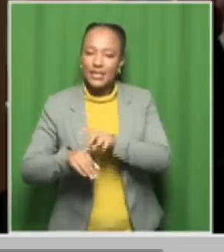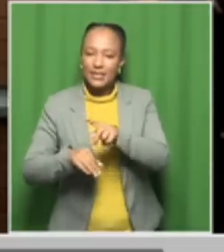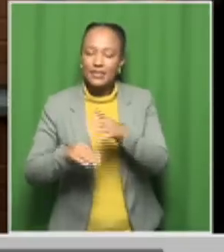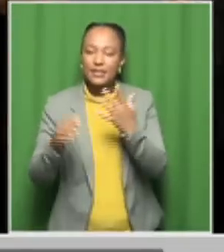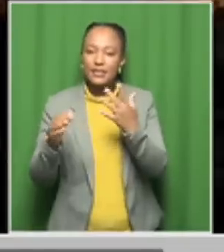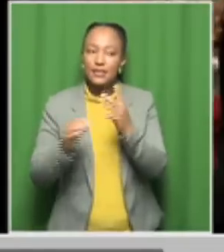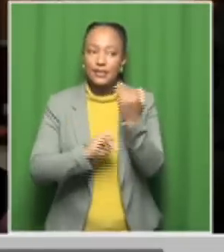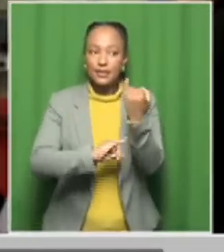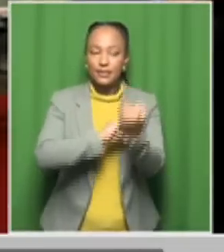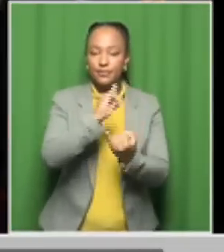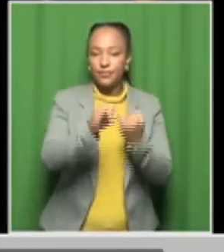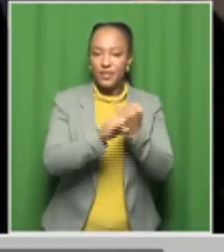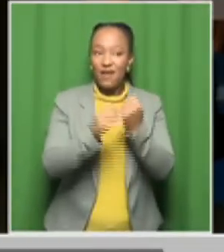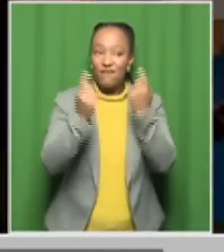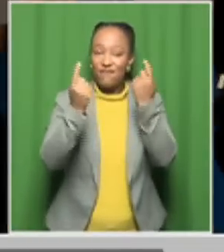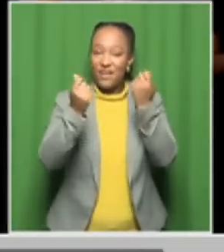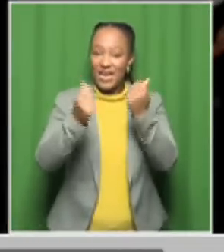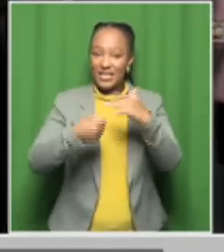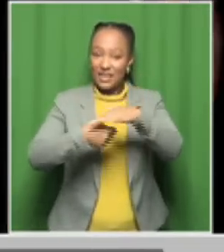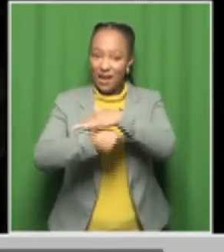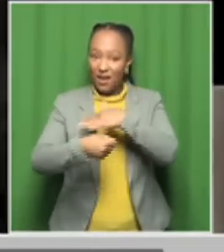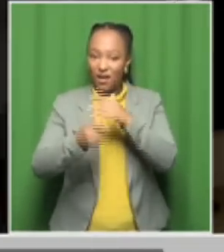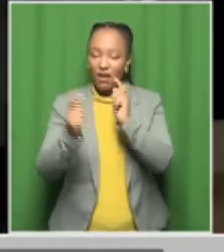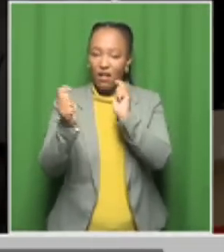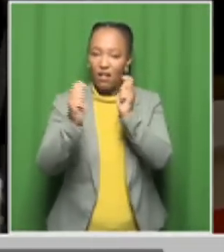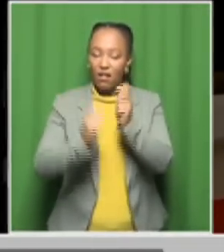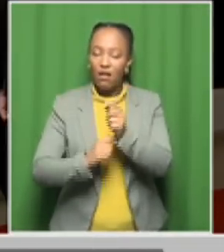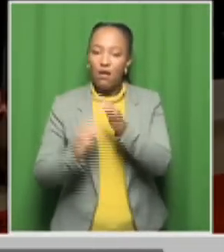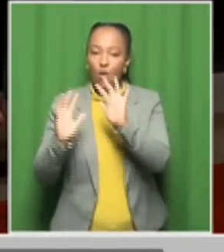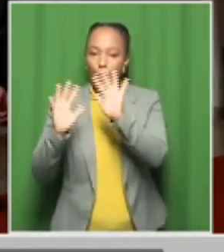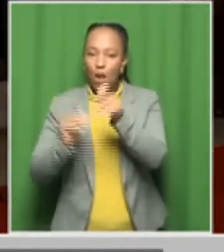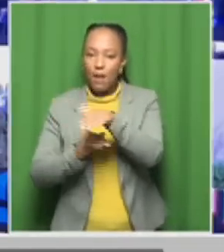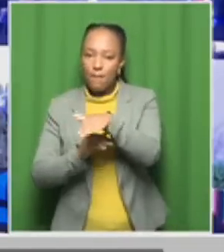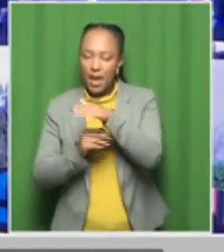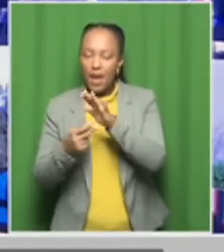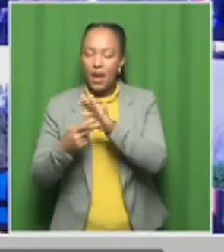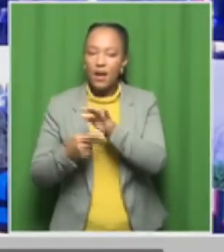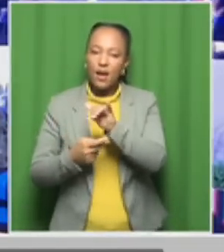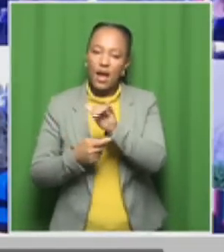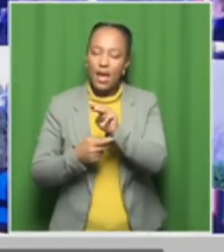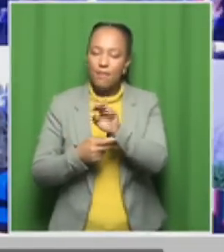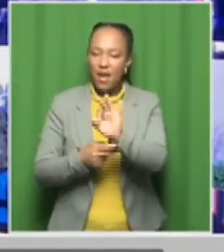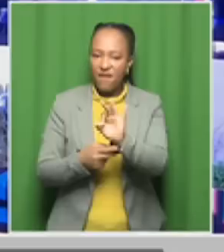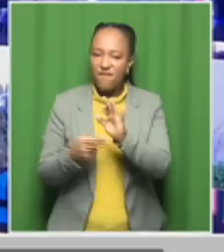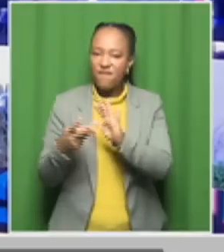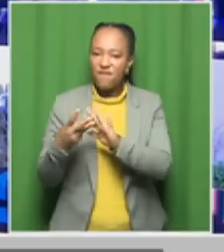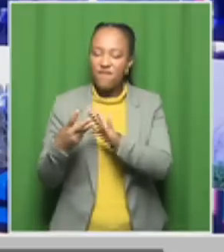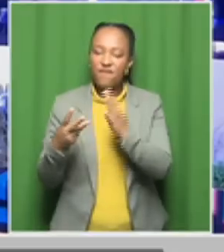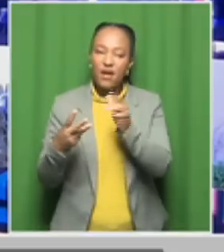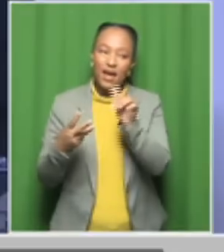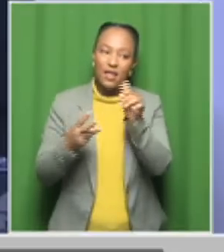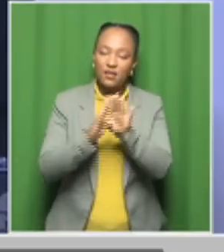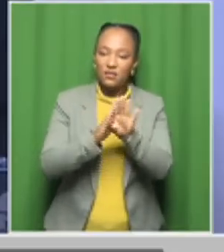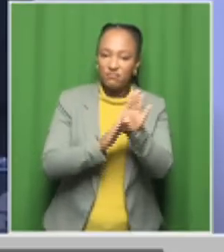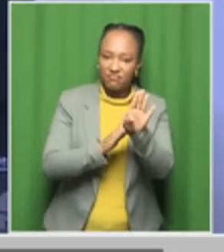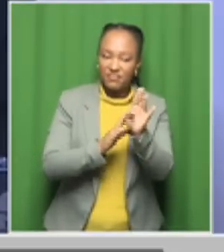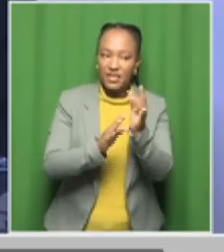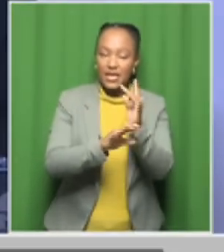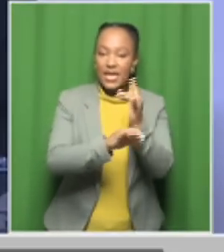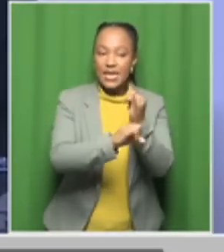international financial architecture, the World Bank, the IMF, and the rest of the multilateral development